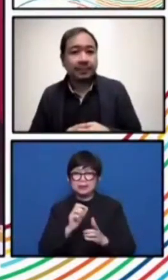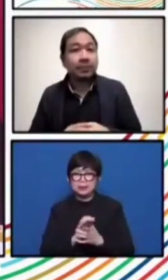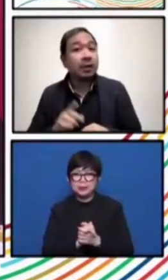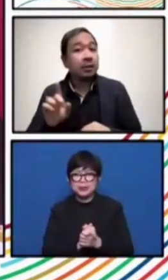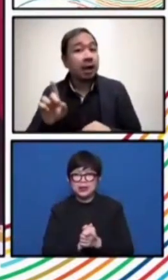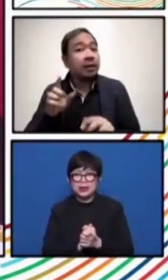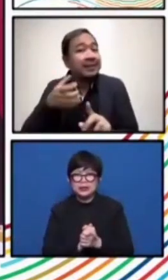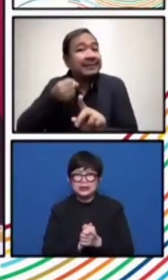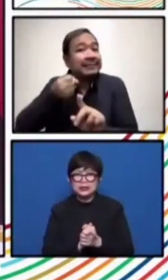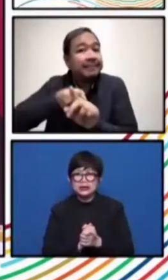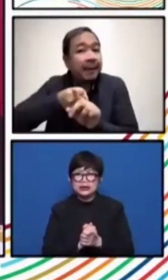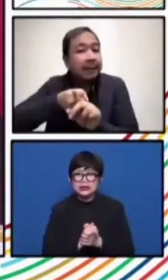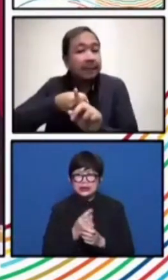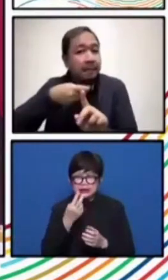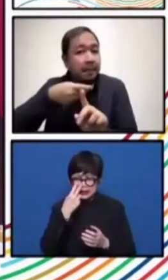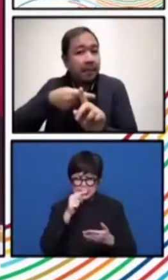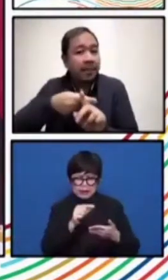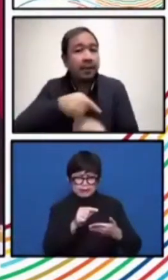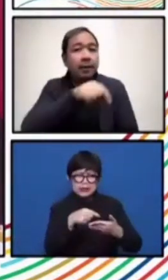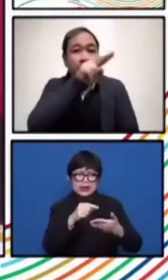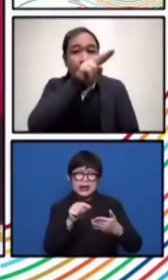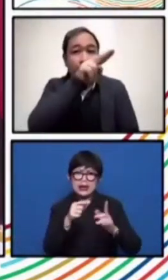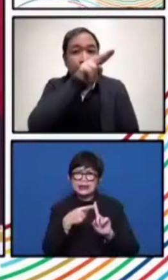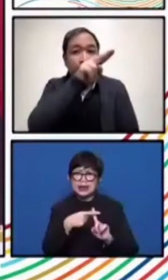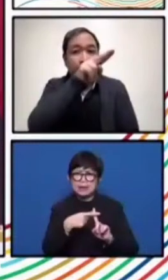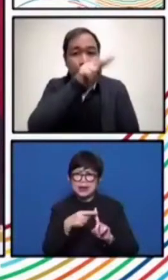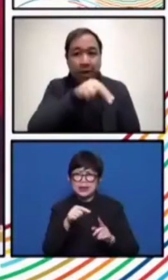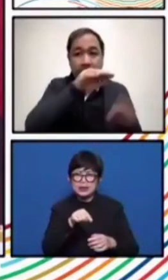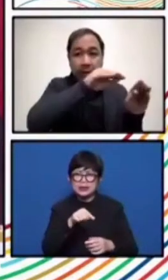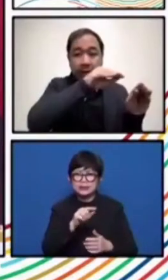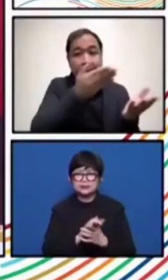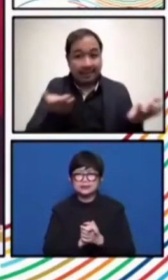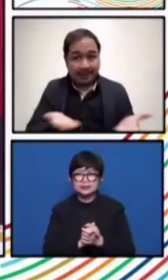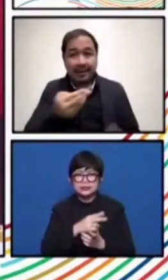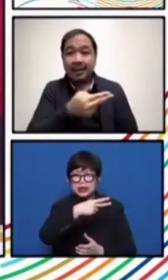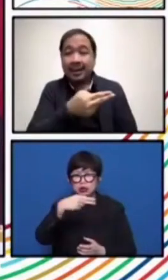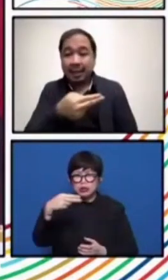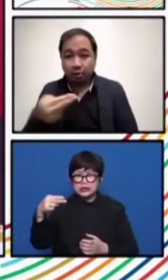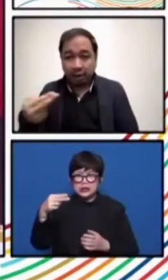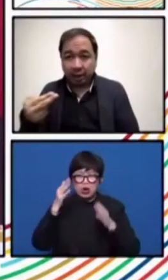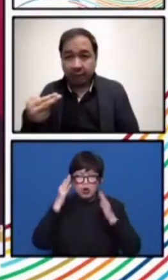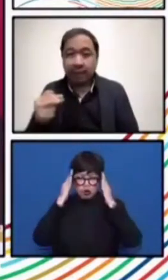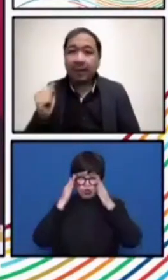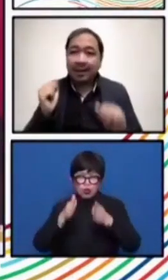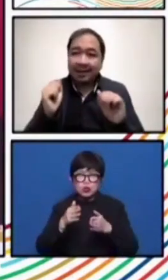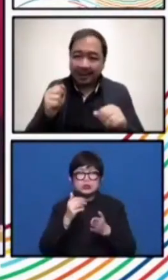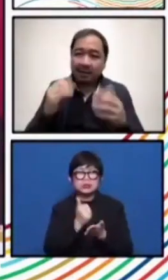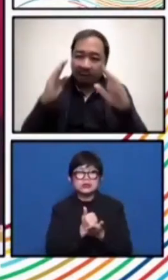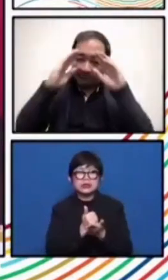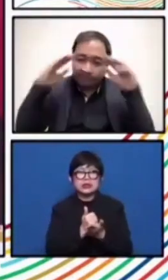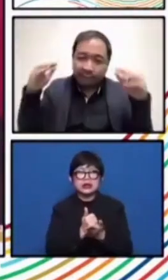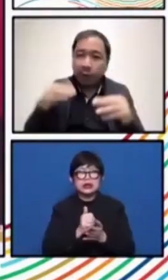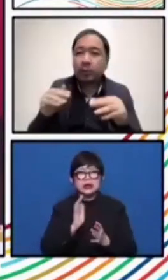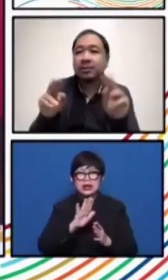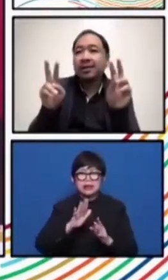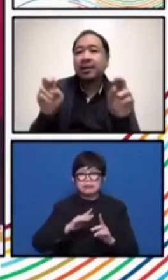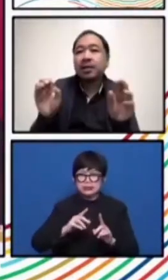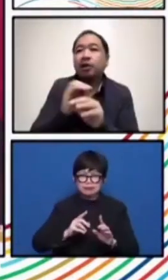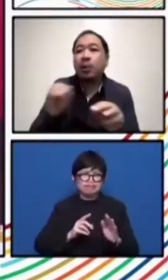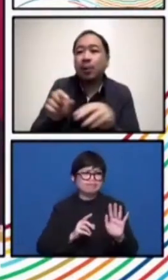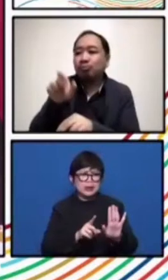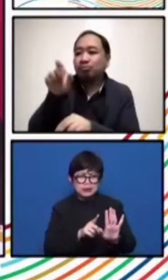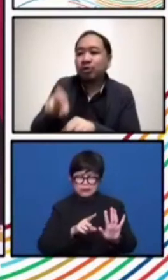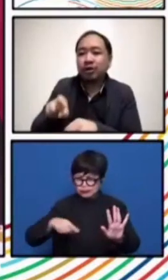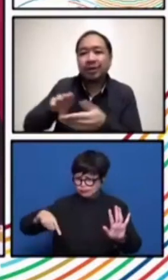see as the added value of the United Nations here in Indonesia is to have a very strong focus on the leaving no one behind this includes